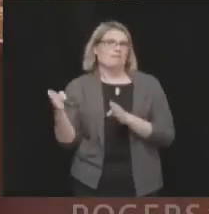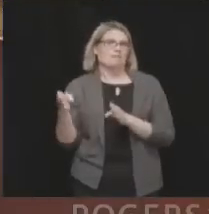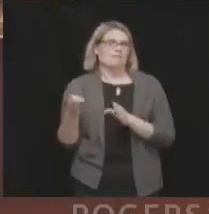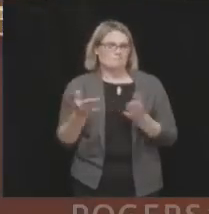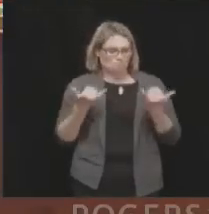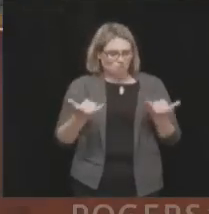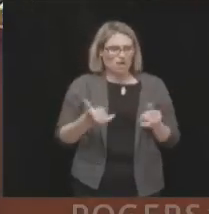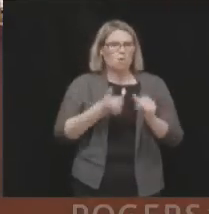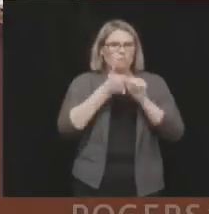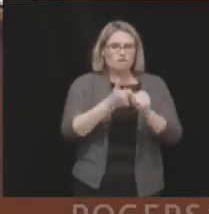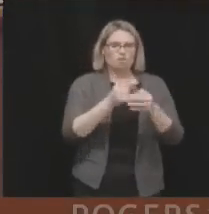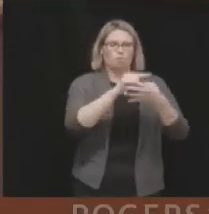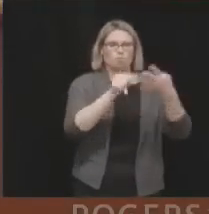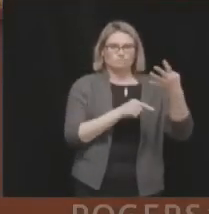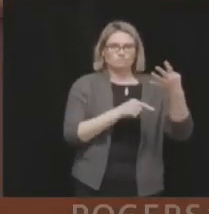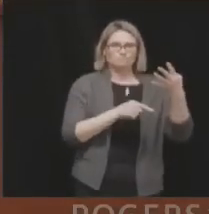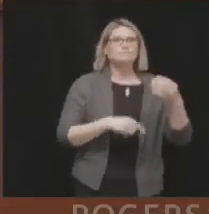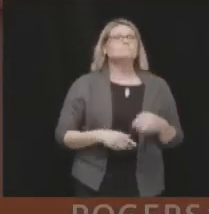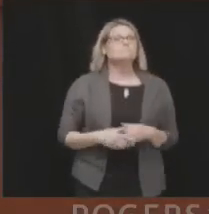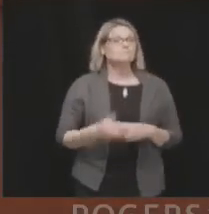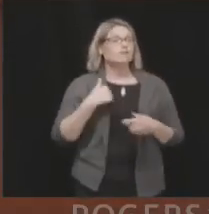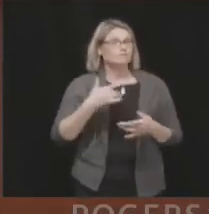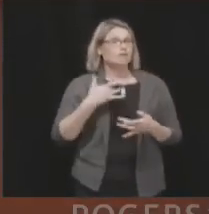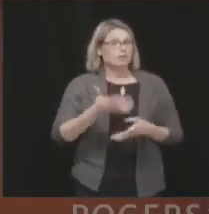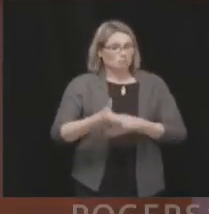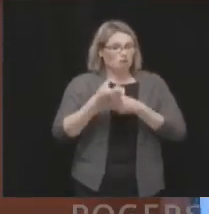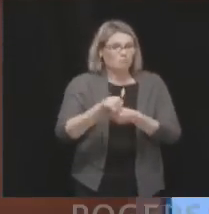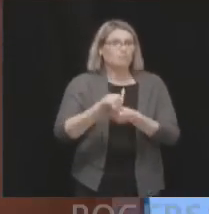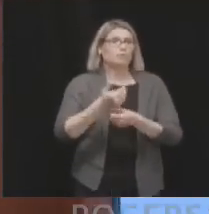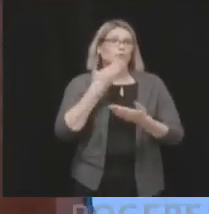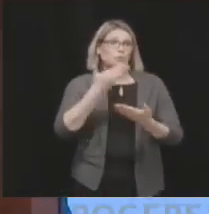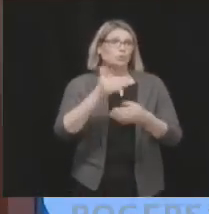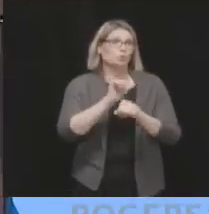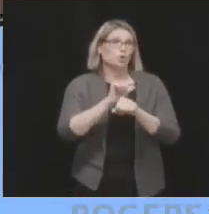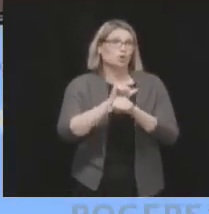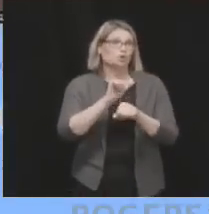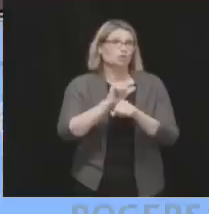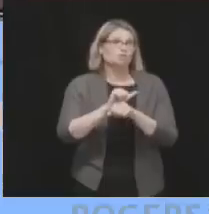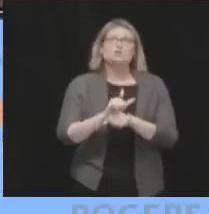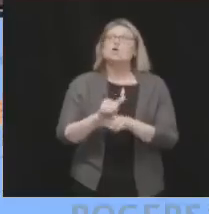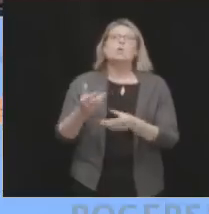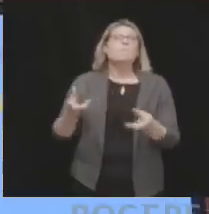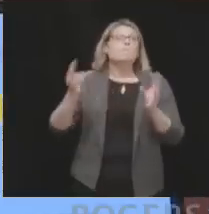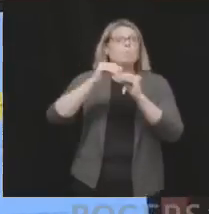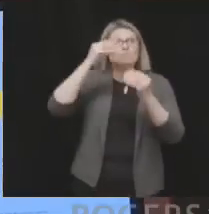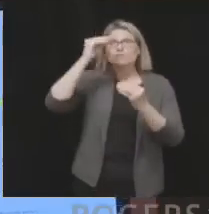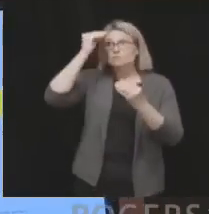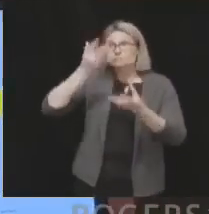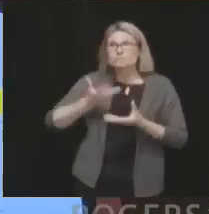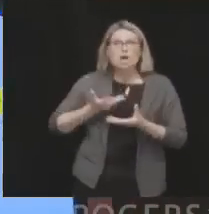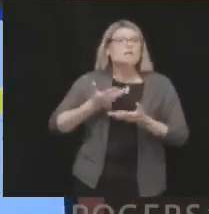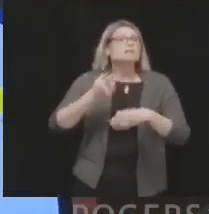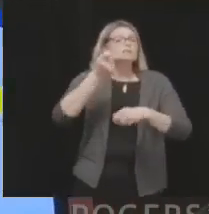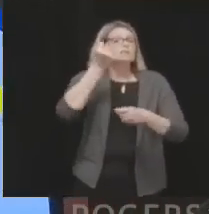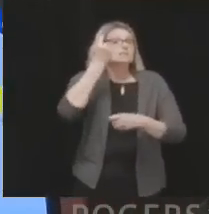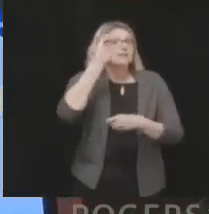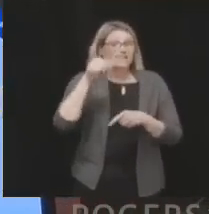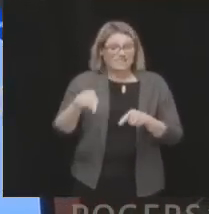There are some businesses and some occupations, vocations, that are going to be